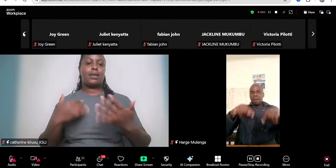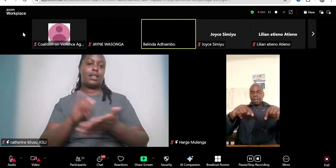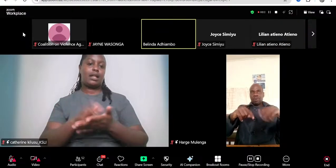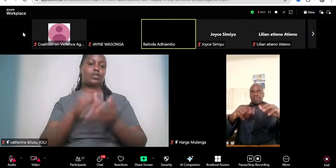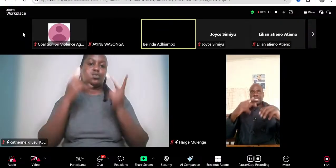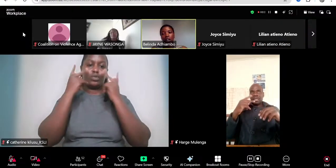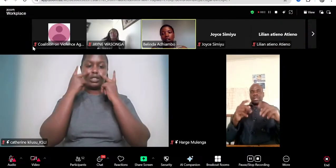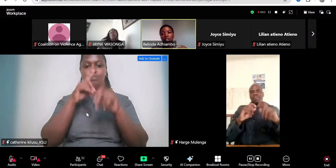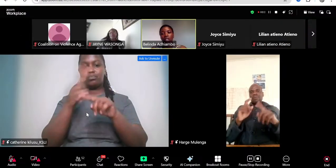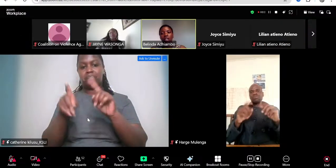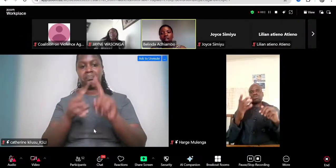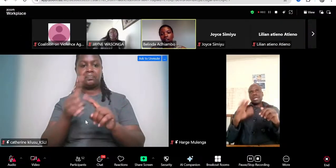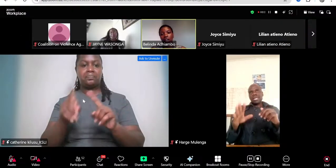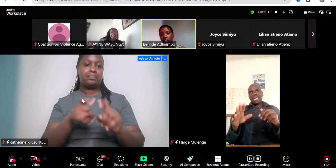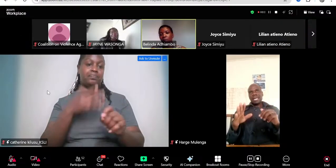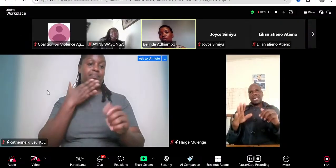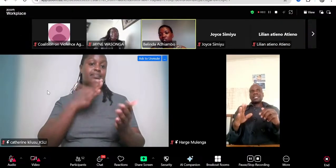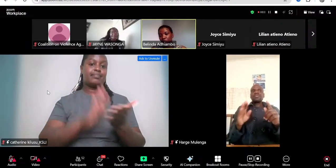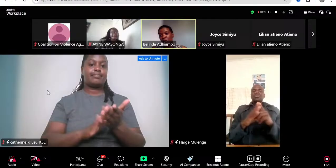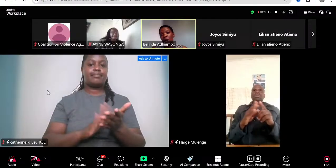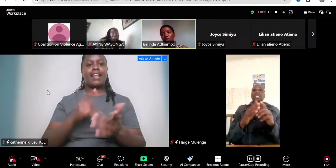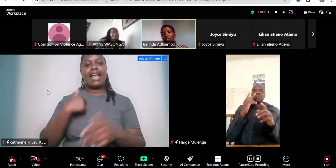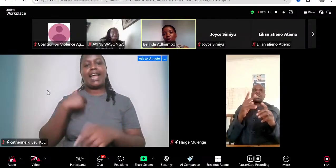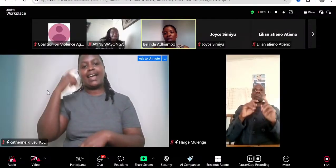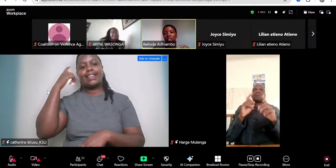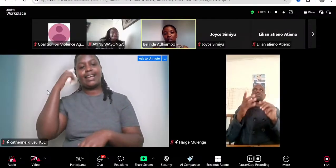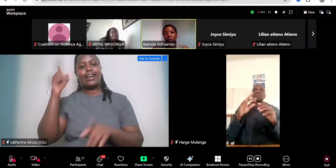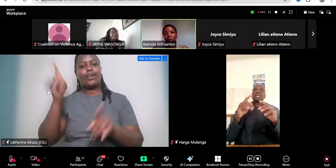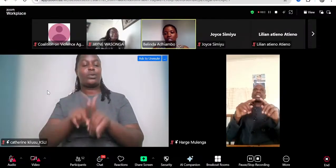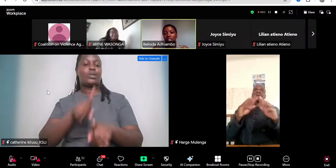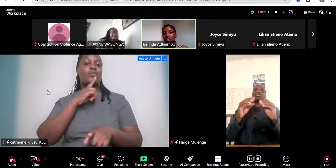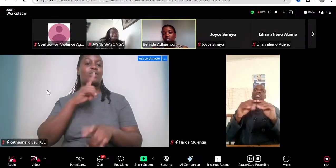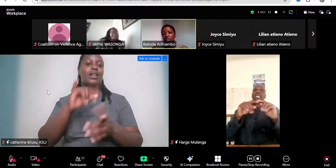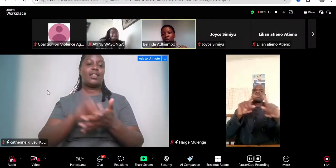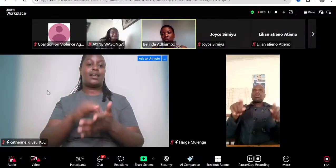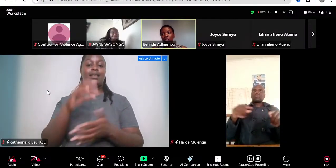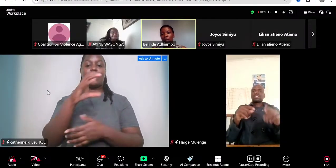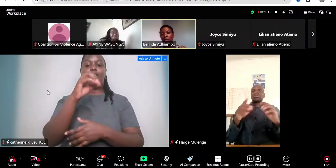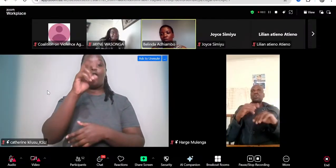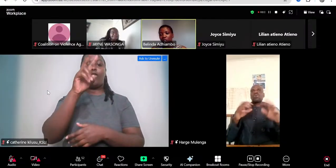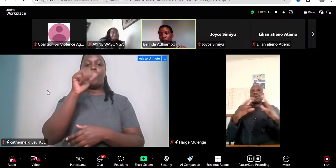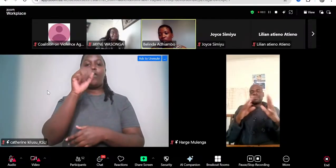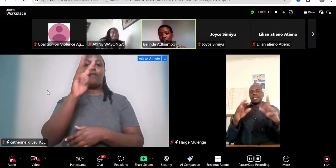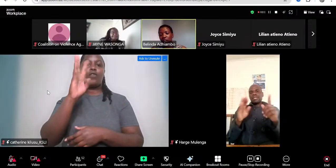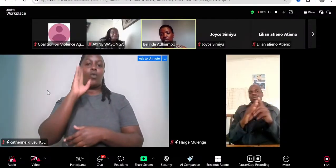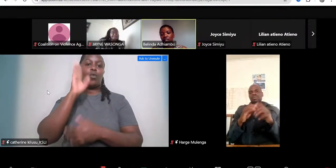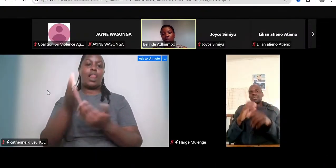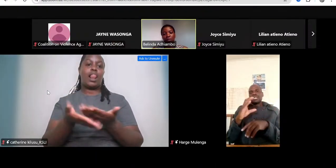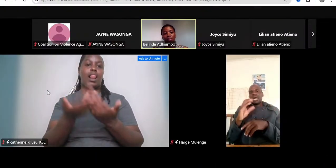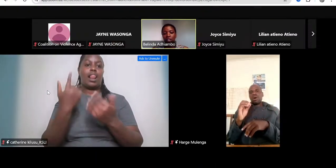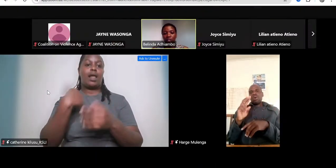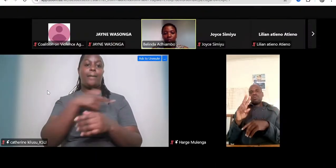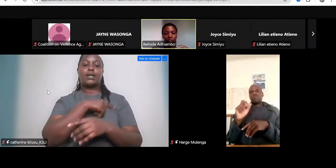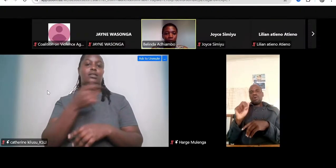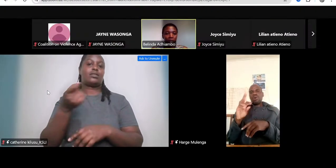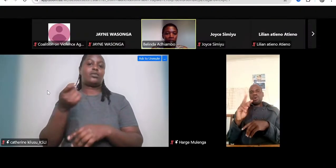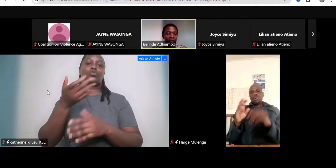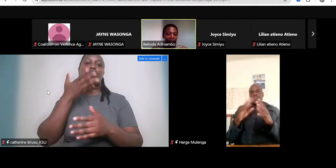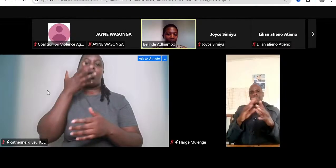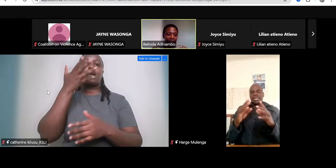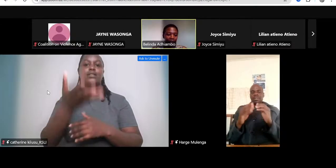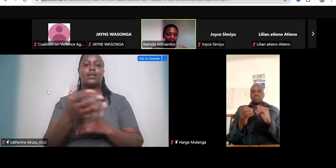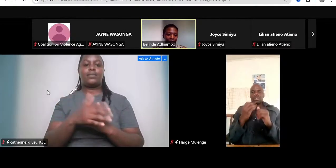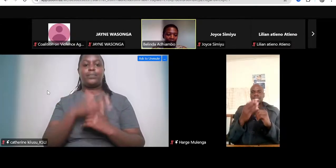comment, which I think, and I'm very sure Koba will help us to come into terms and answer to them. Thank you very